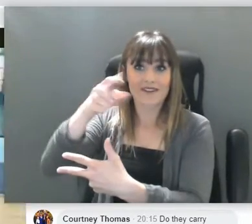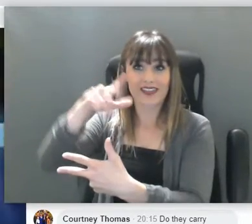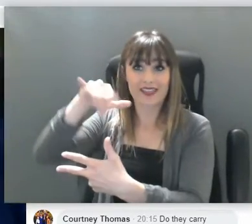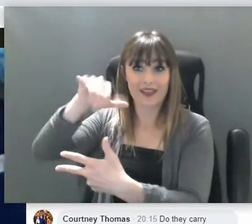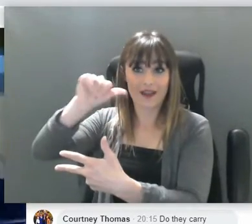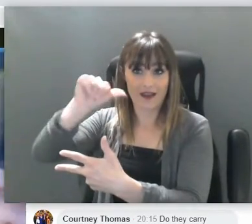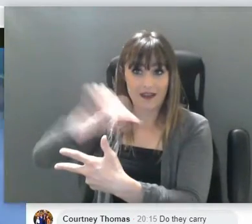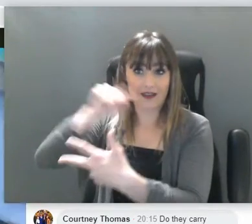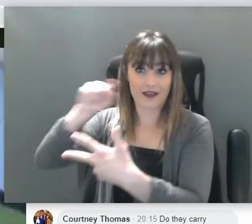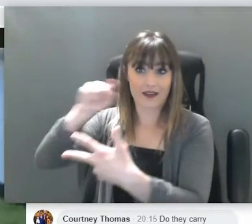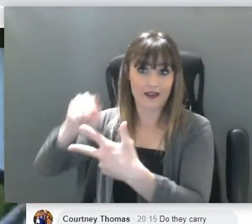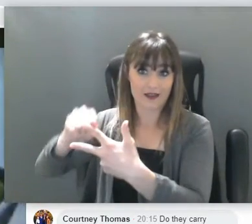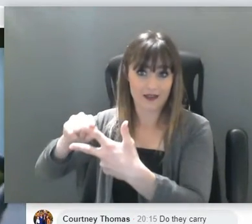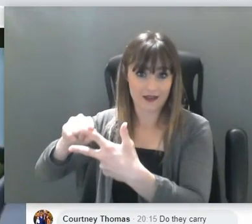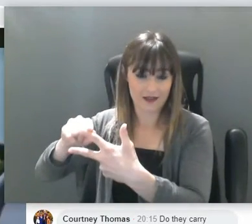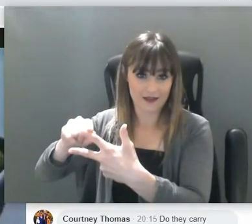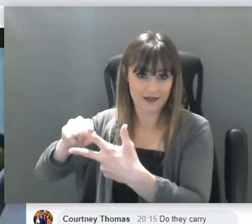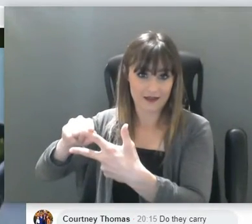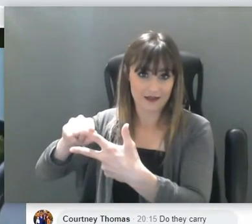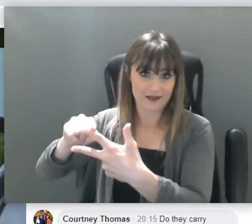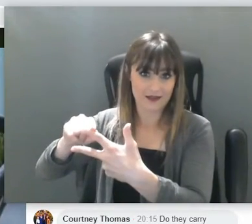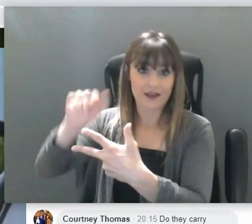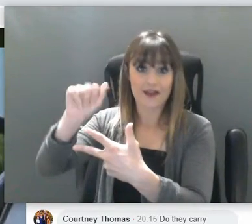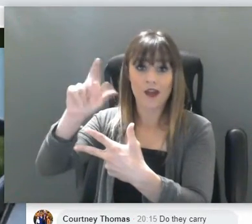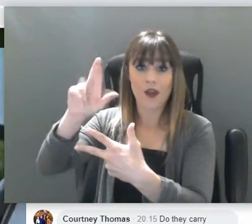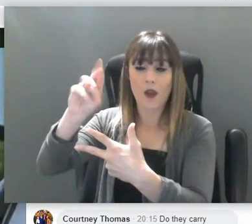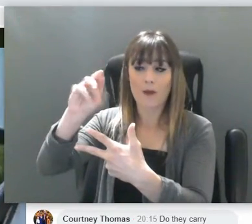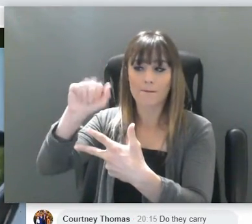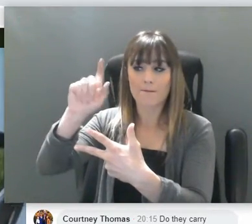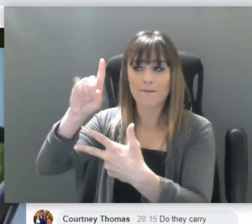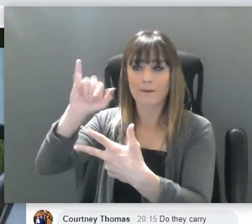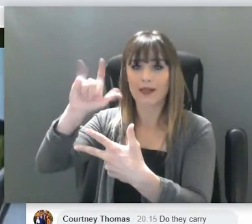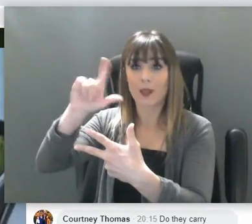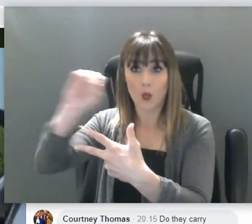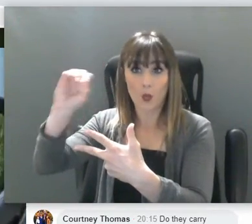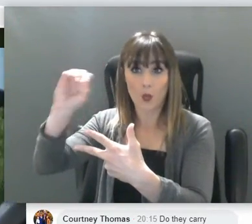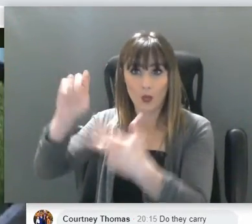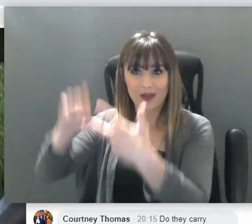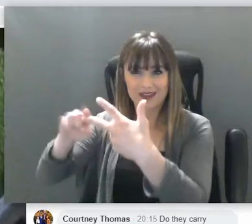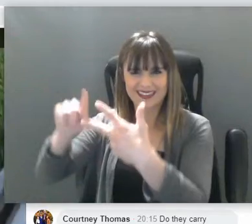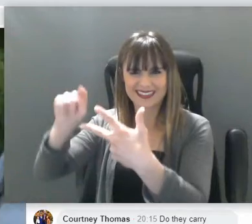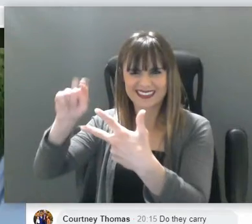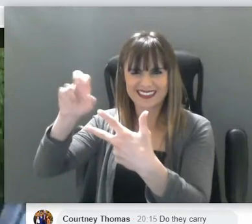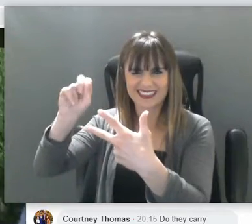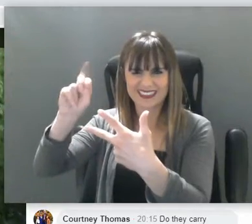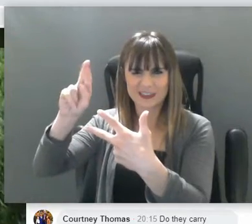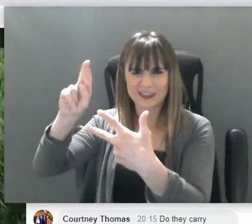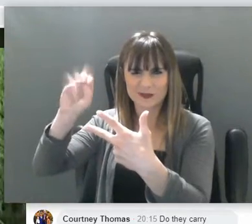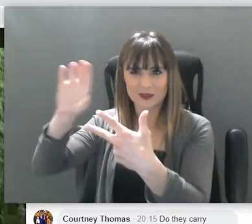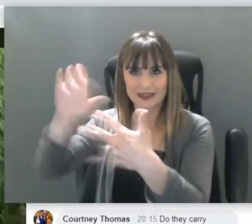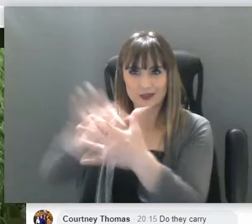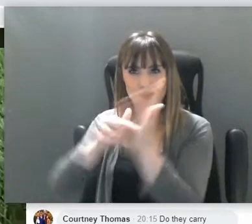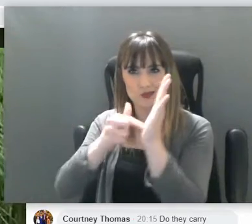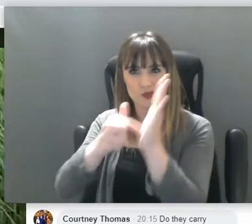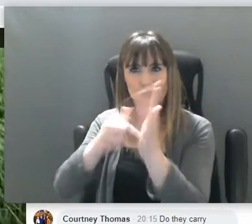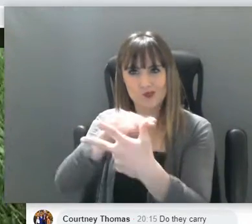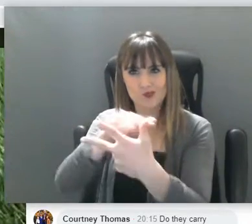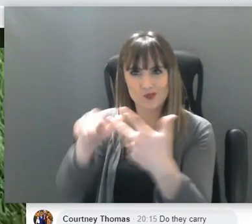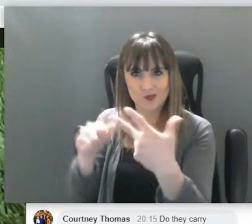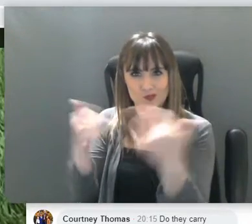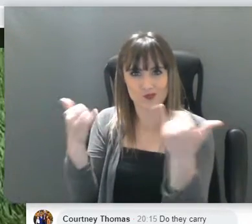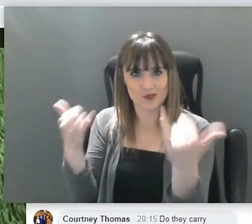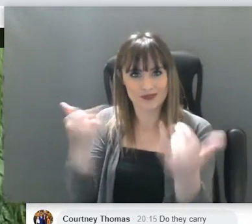mammals today. And Ophelia seems to be winning the prize. She's getting lots of hearts. Good job on your Facebook